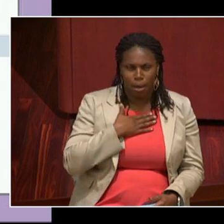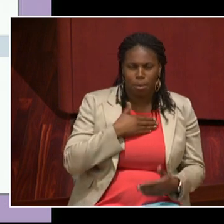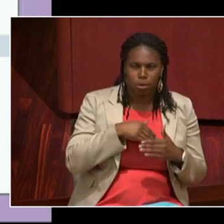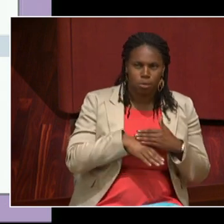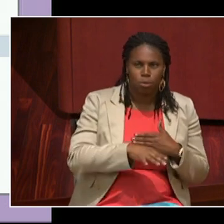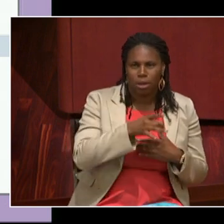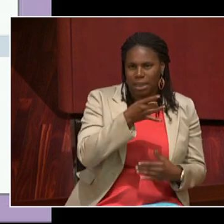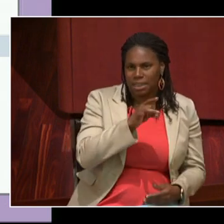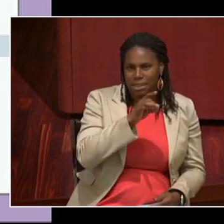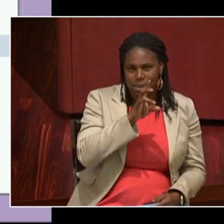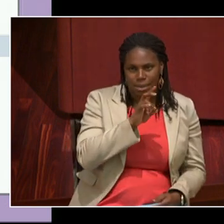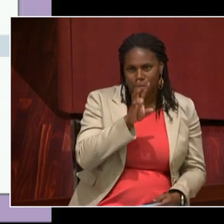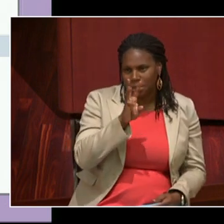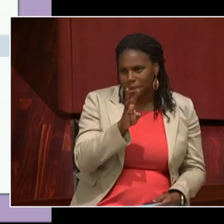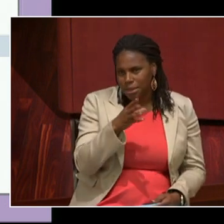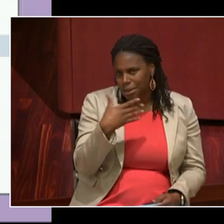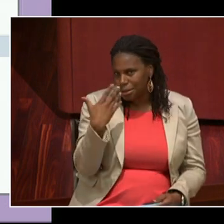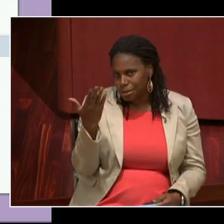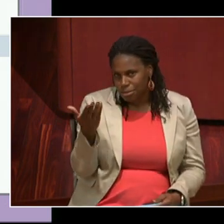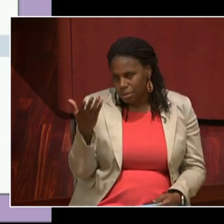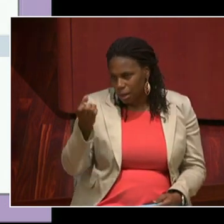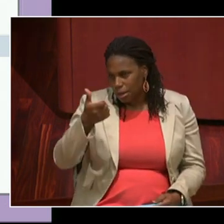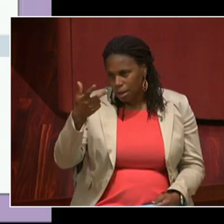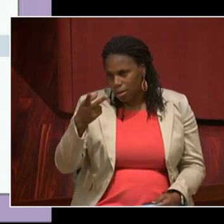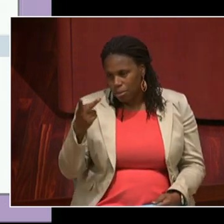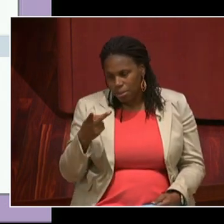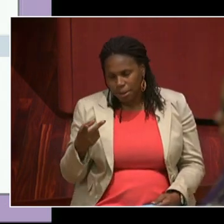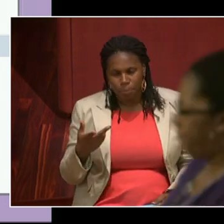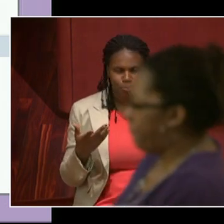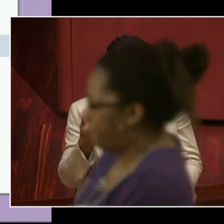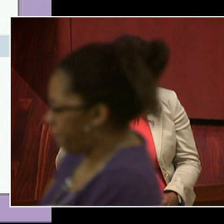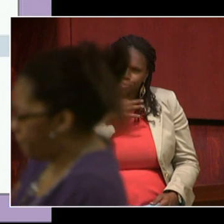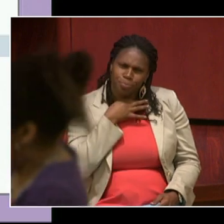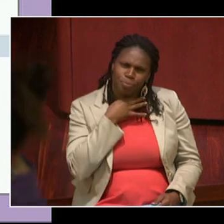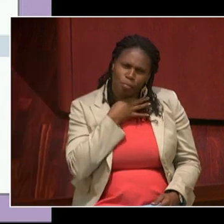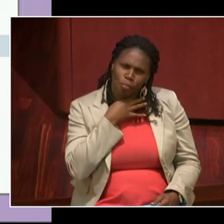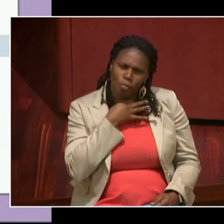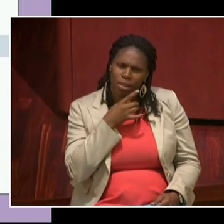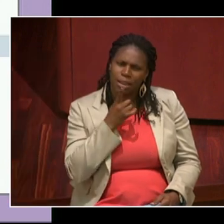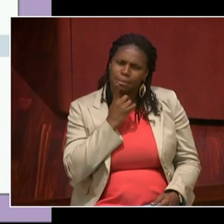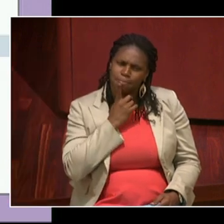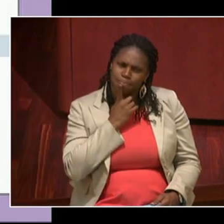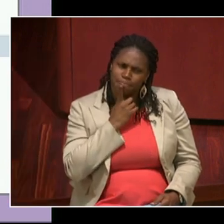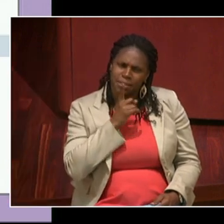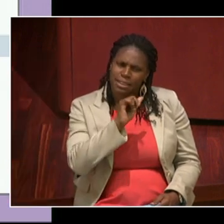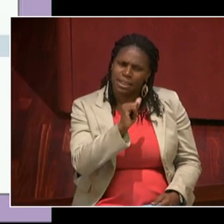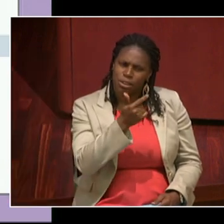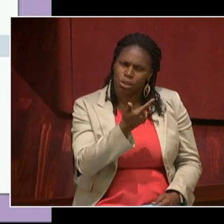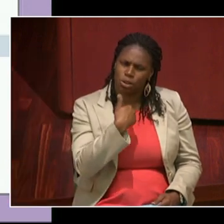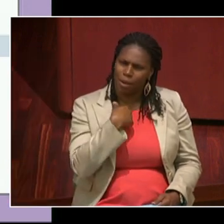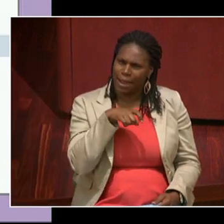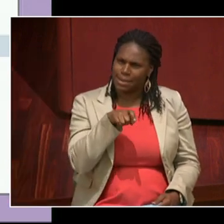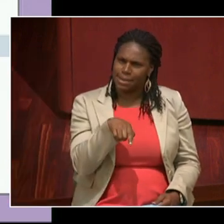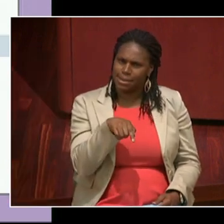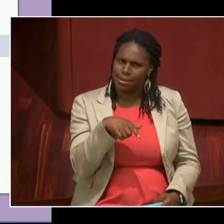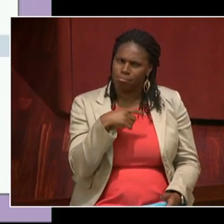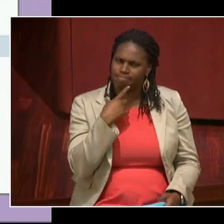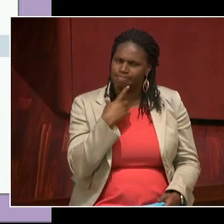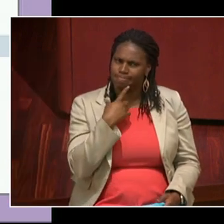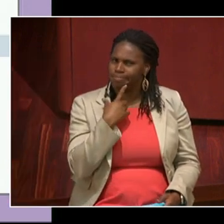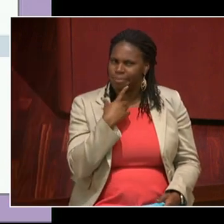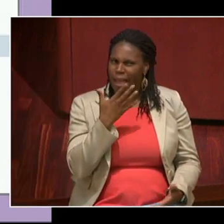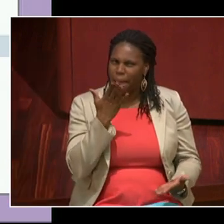1876 in Spain. This may make me question whether this is the Antonio I'm wanting or not. I may not request this